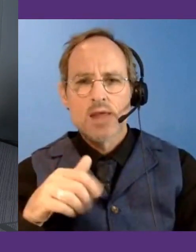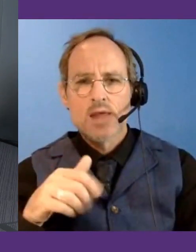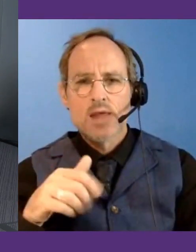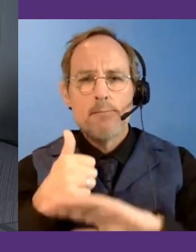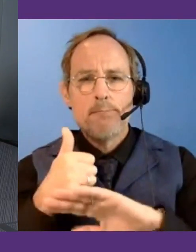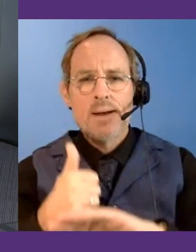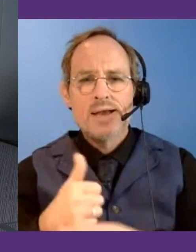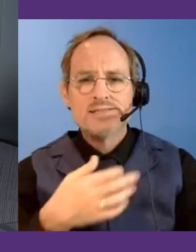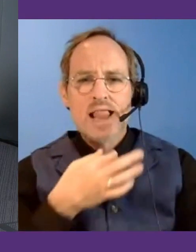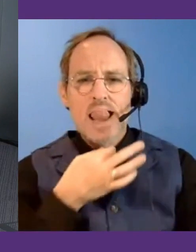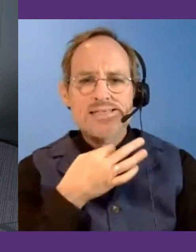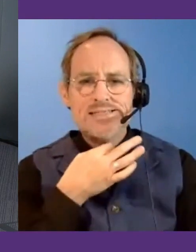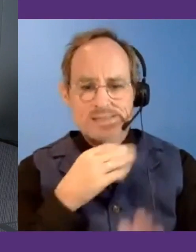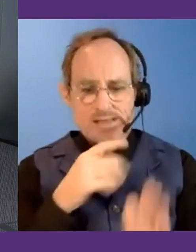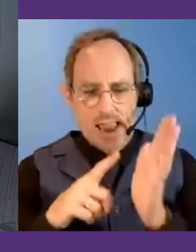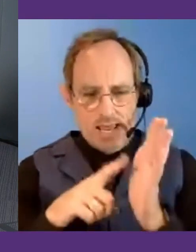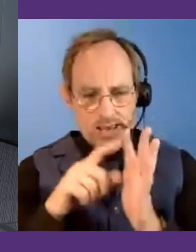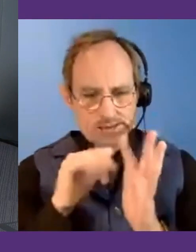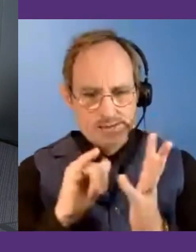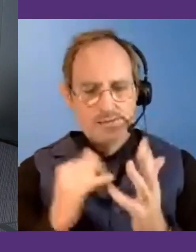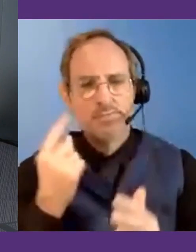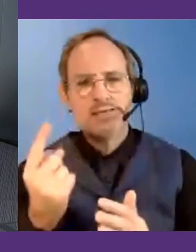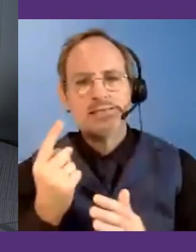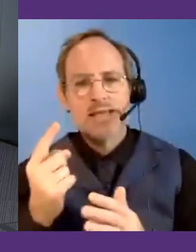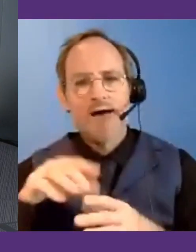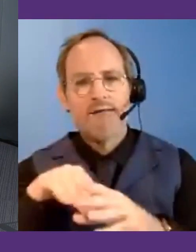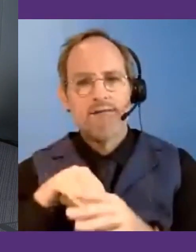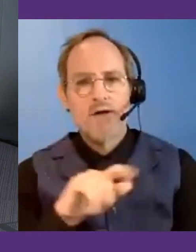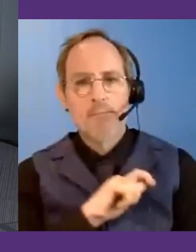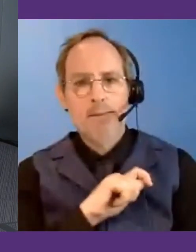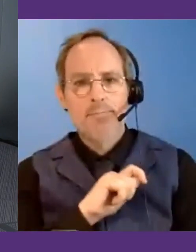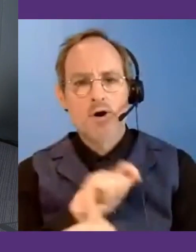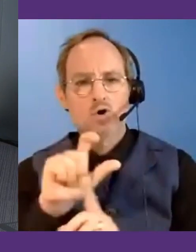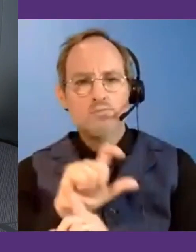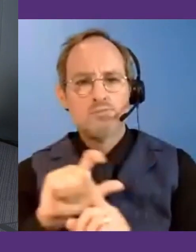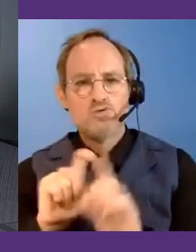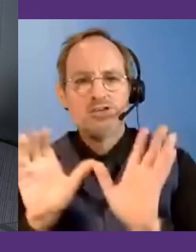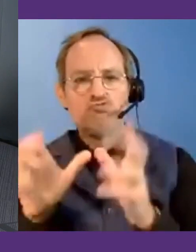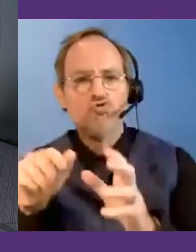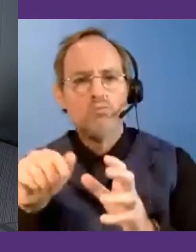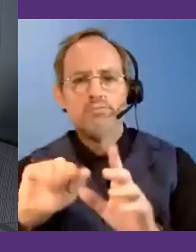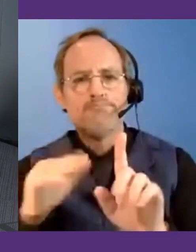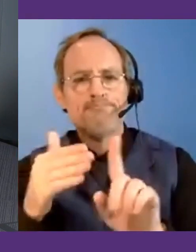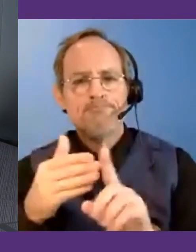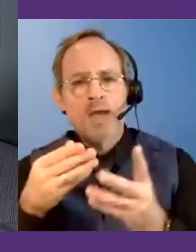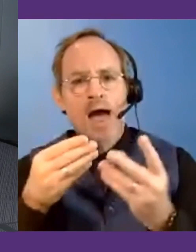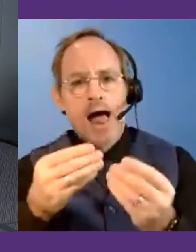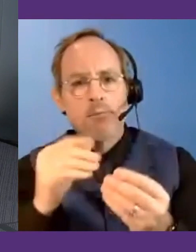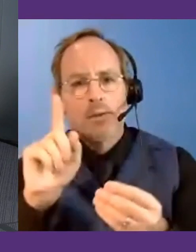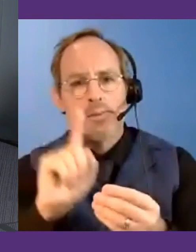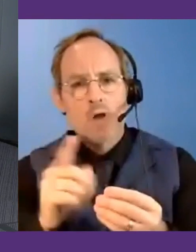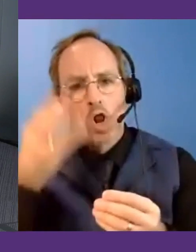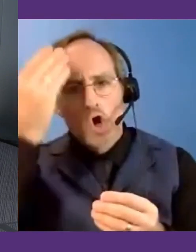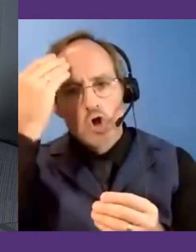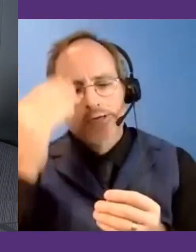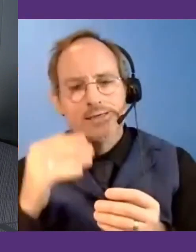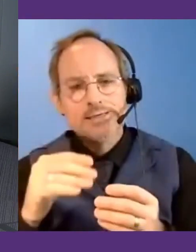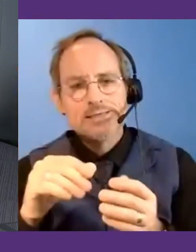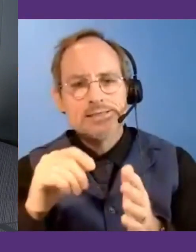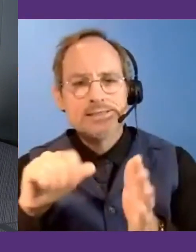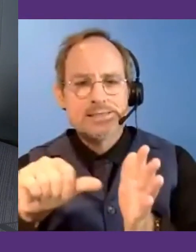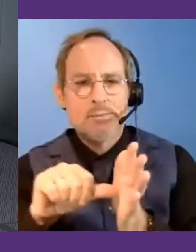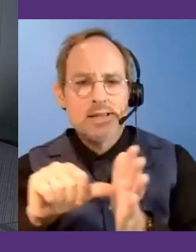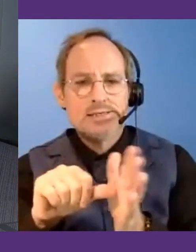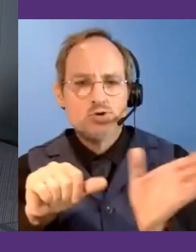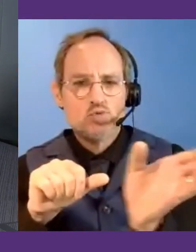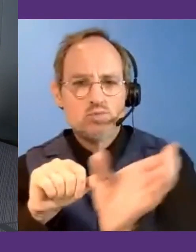She's part of a community group that offers work placements to adults with learning disabilities. And she said, I never